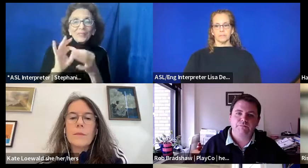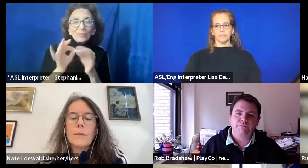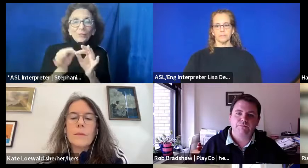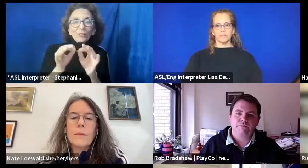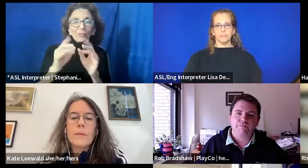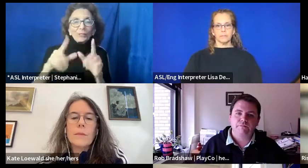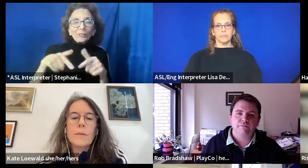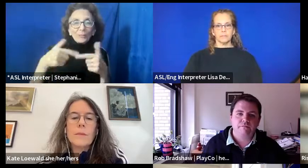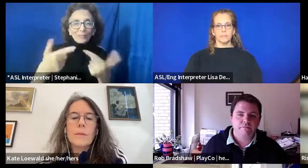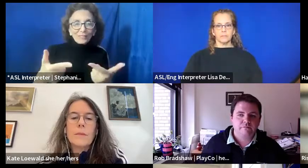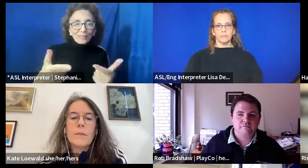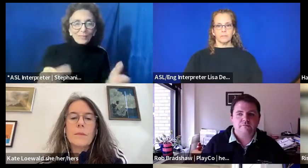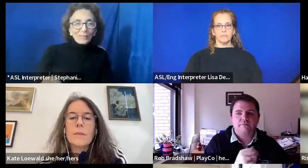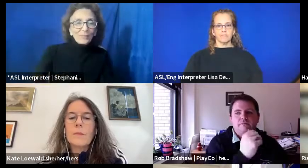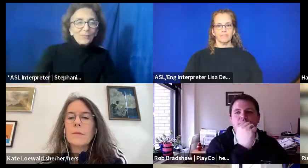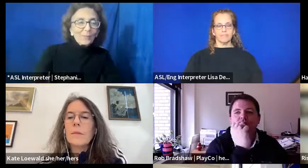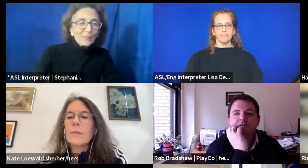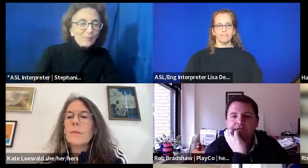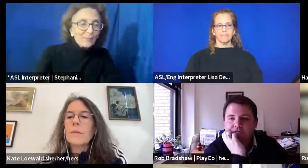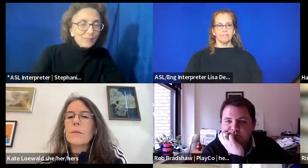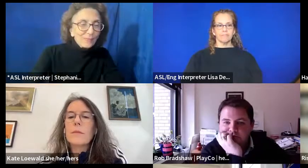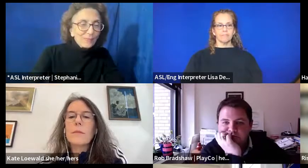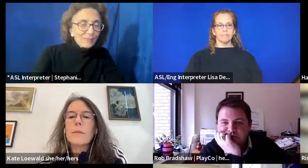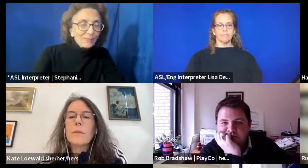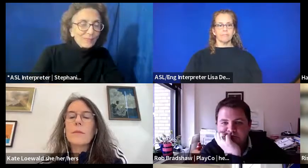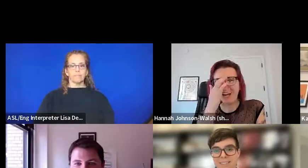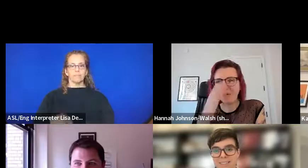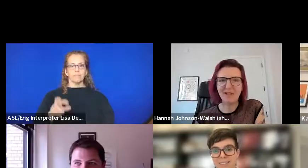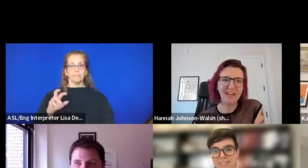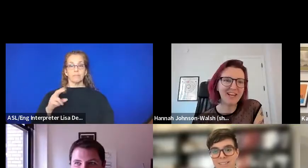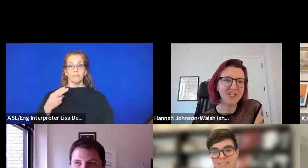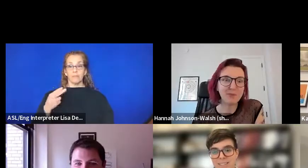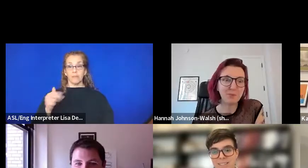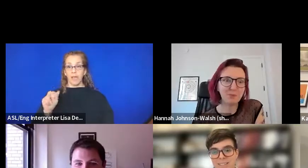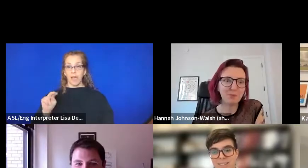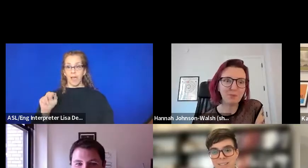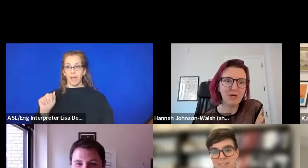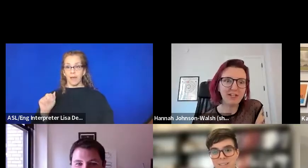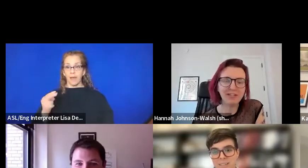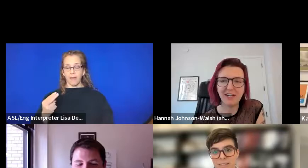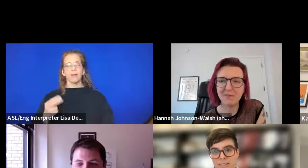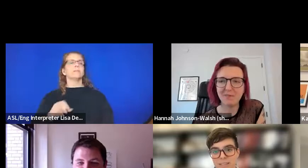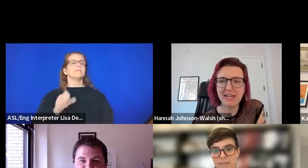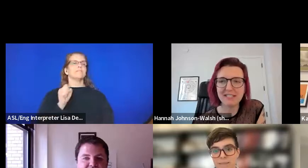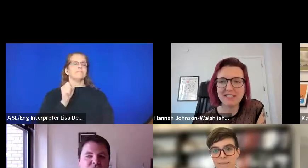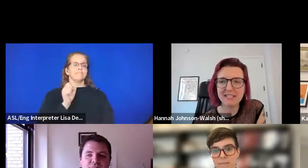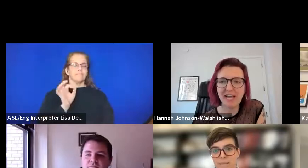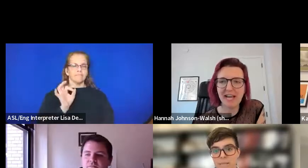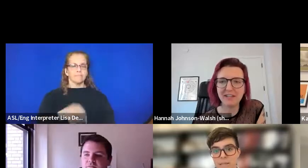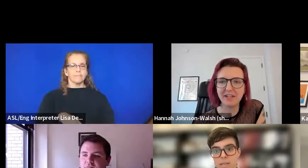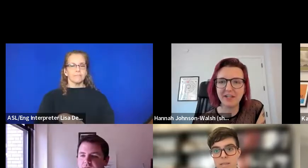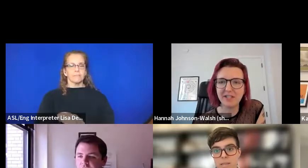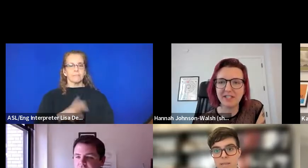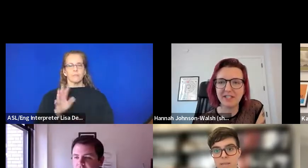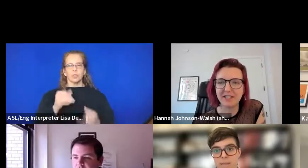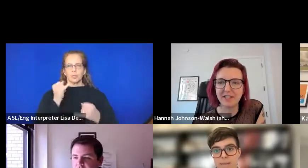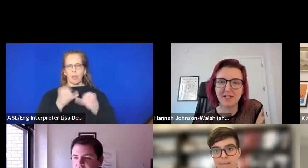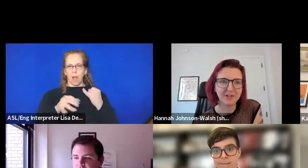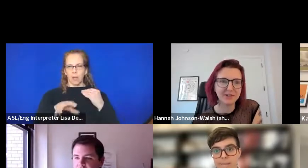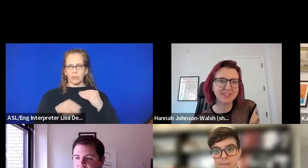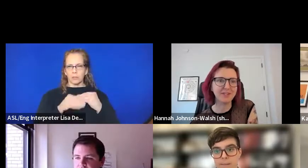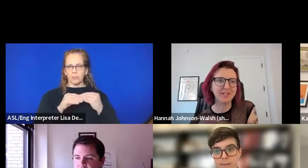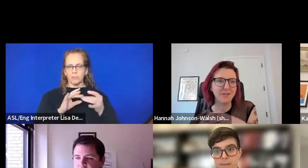And Hannah, yeah. Just one last thing to add on